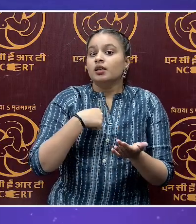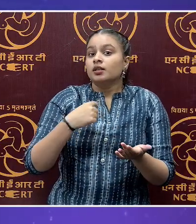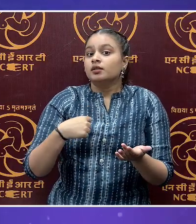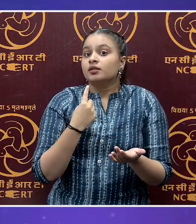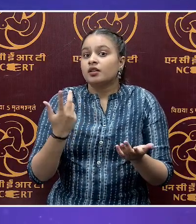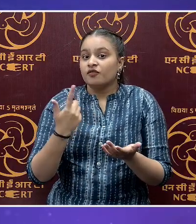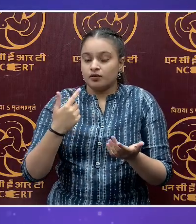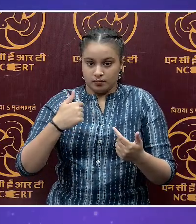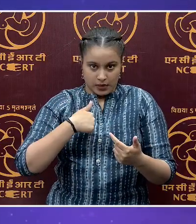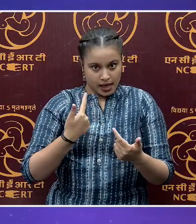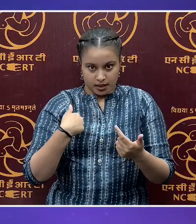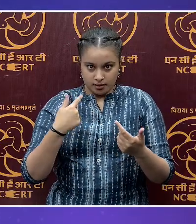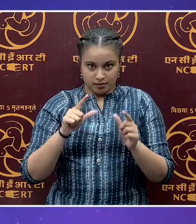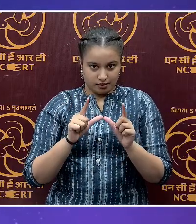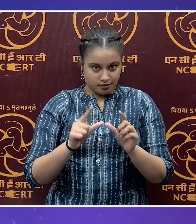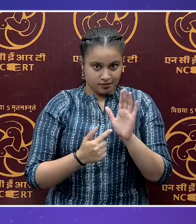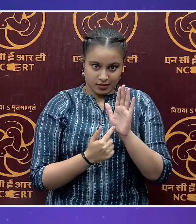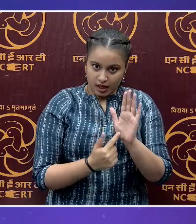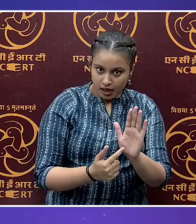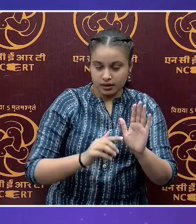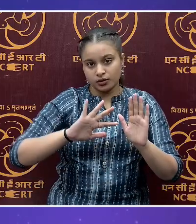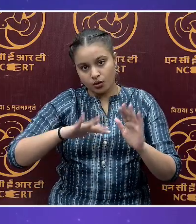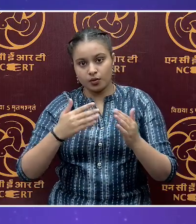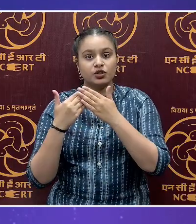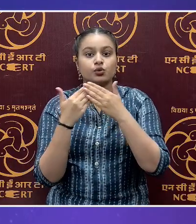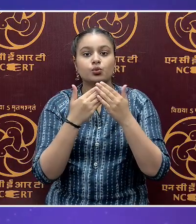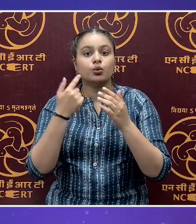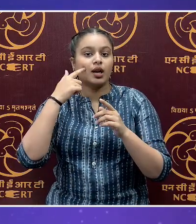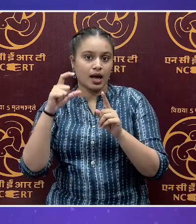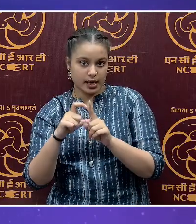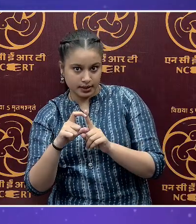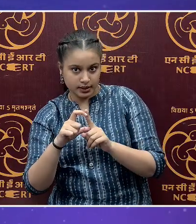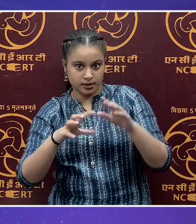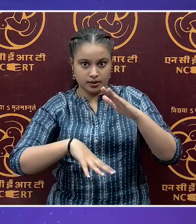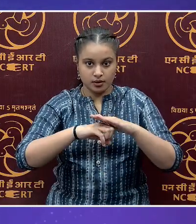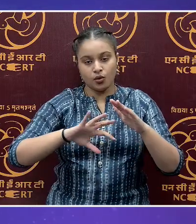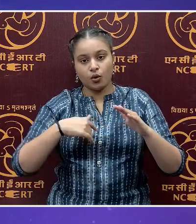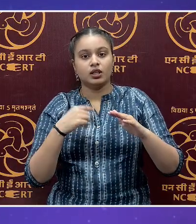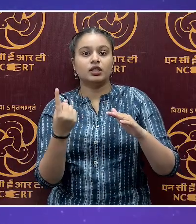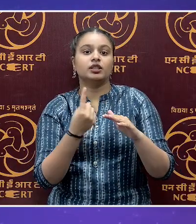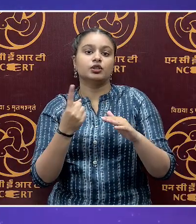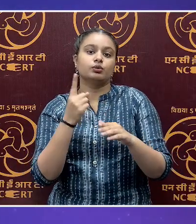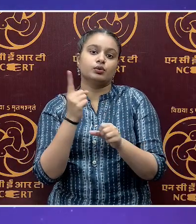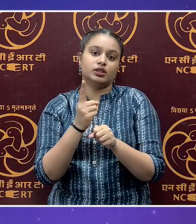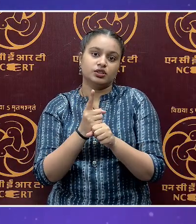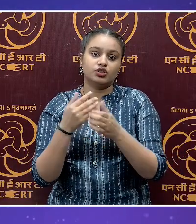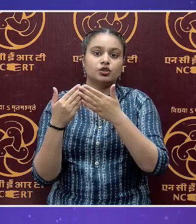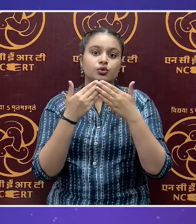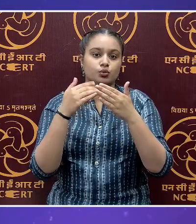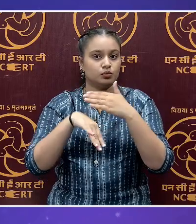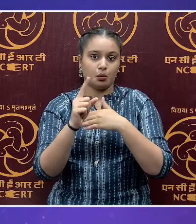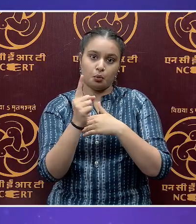Meri Pehchan and add my school UID ID. So, I can add a individual teacher into this particular school.